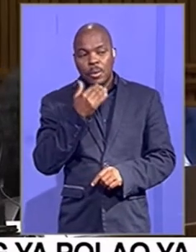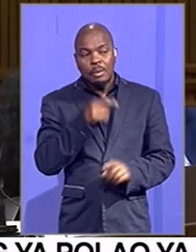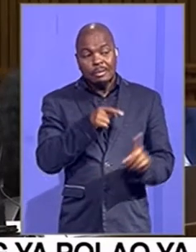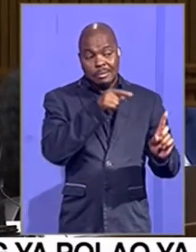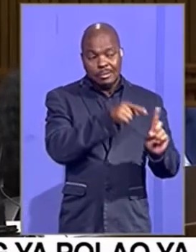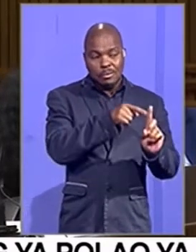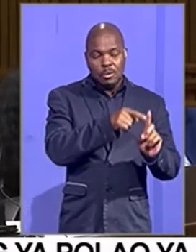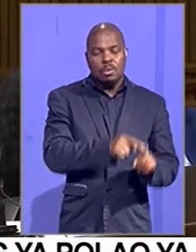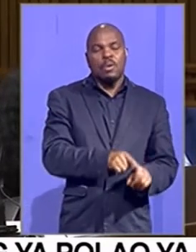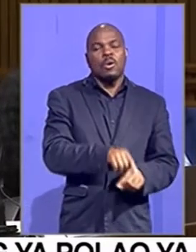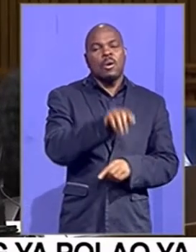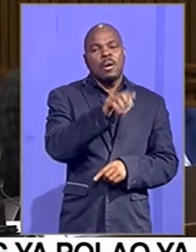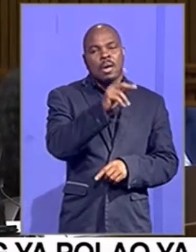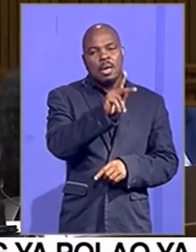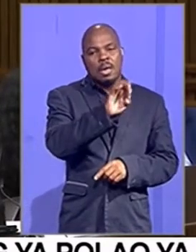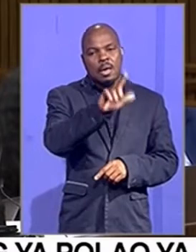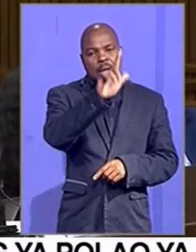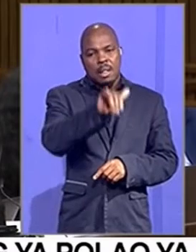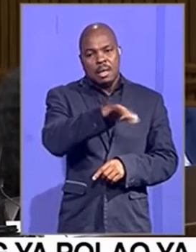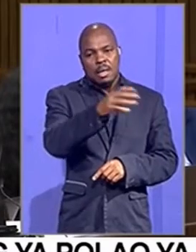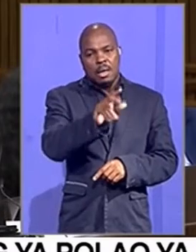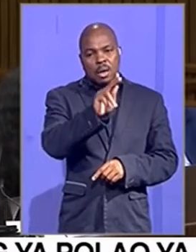by a non-Tlantla Kelly Khumalo